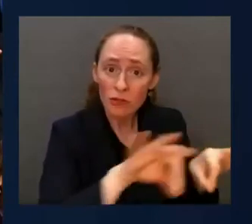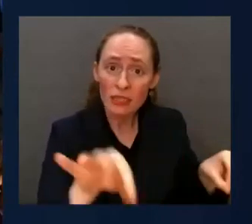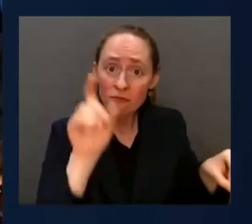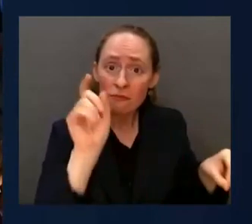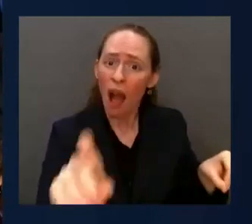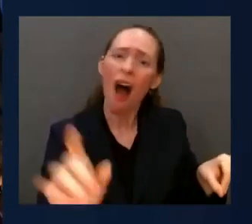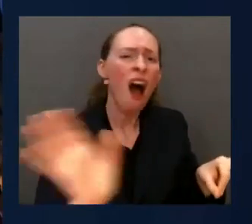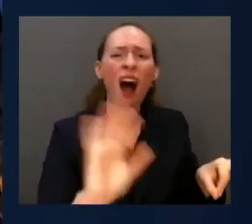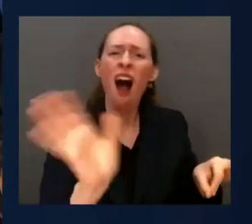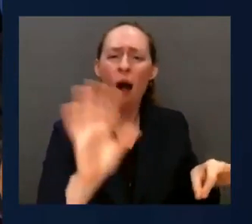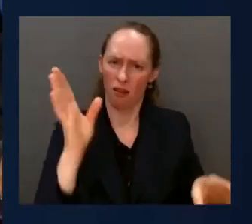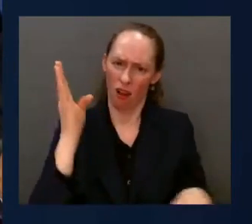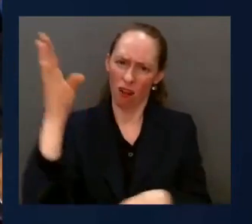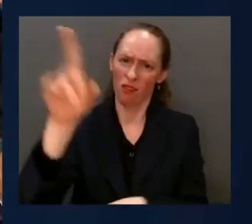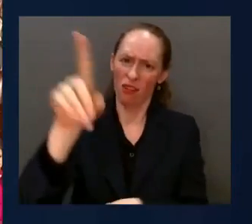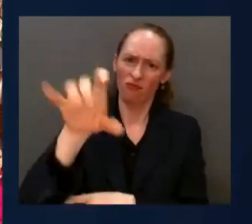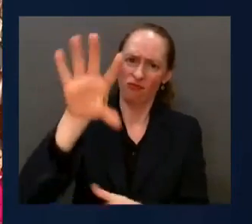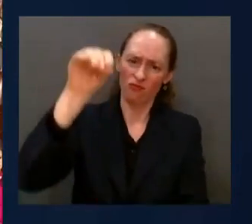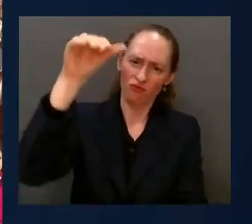Jobs.